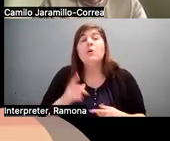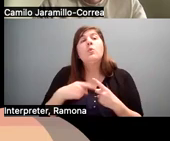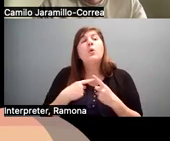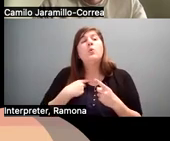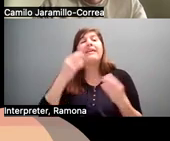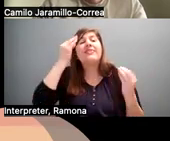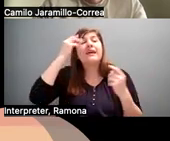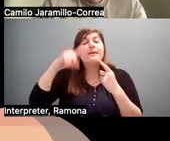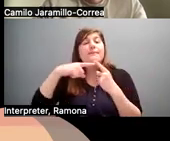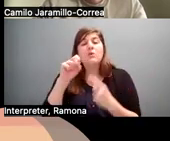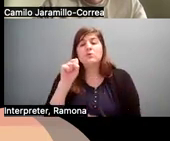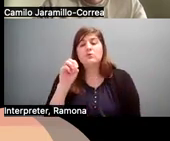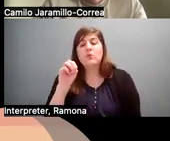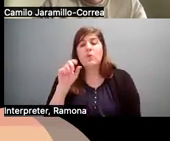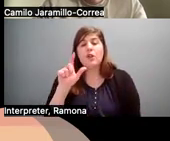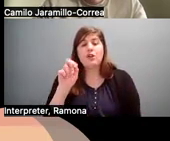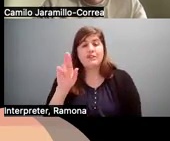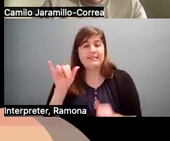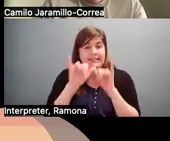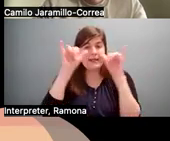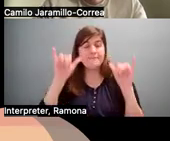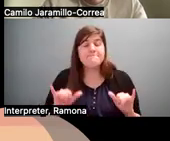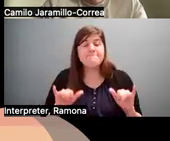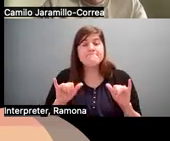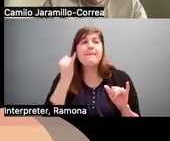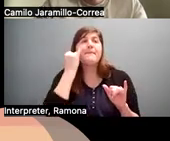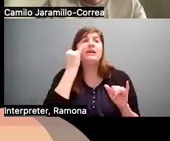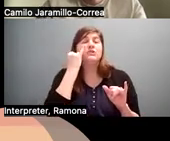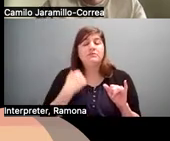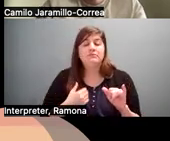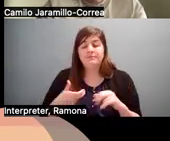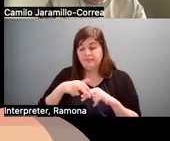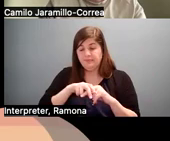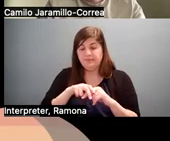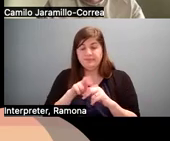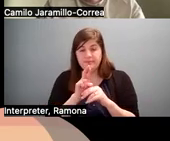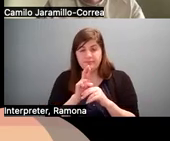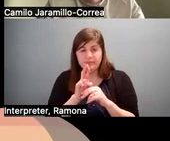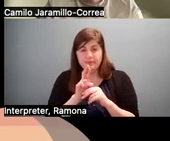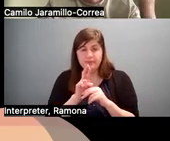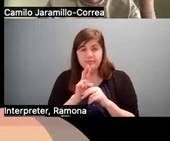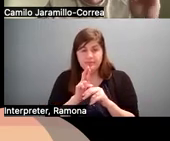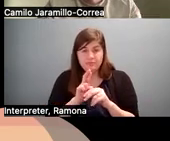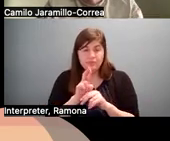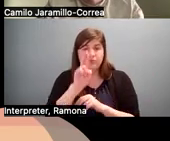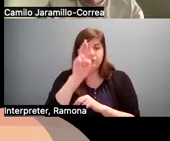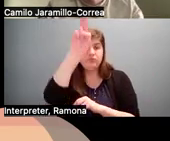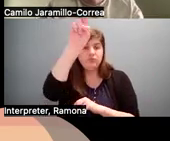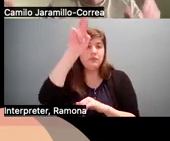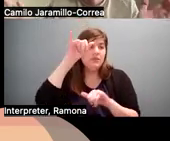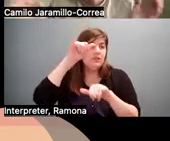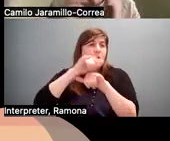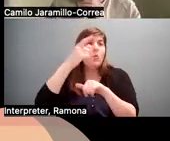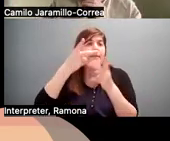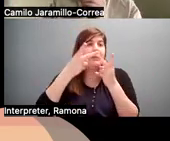So like if we imagine we just took our spacecraft and we just sit like in this empty spot here and we sit down for 100 years, we think